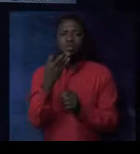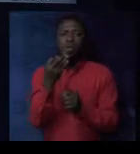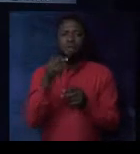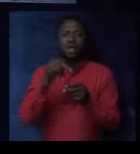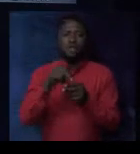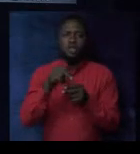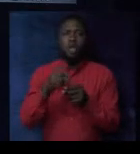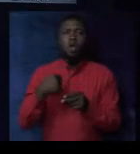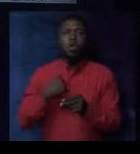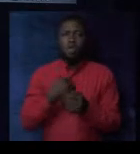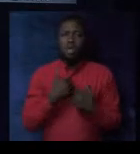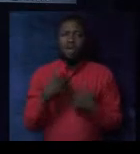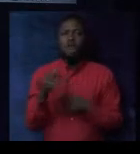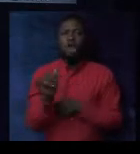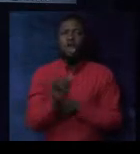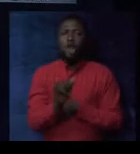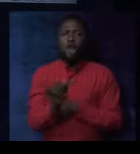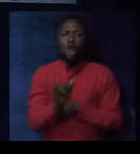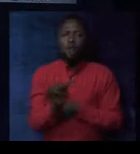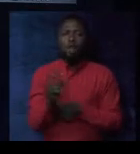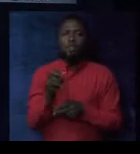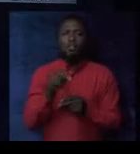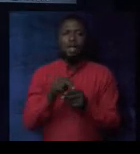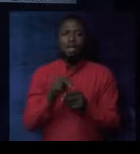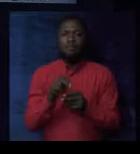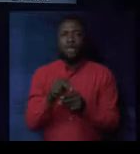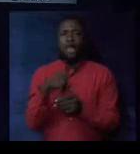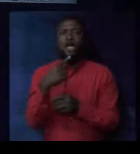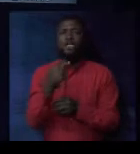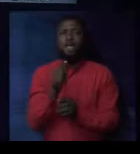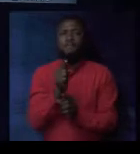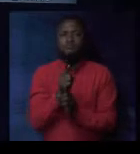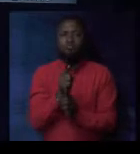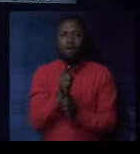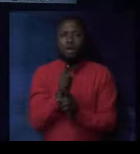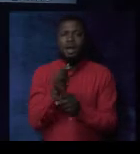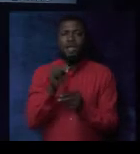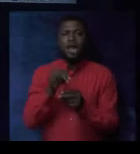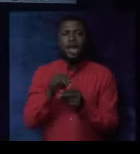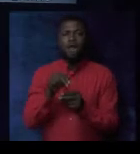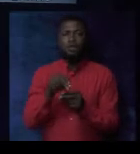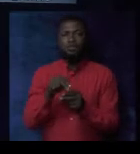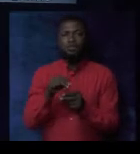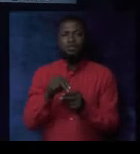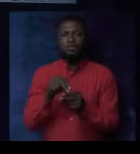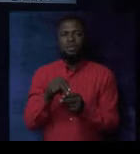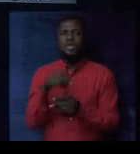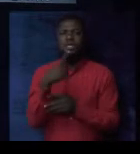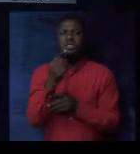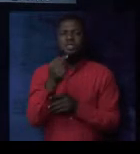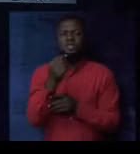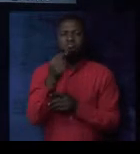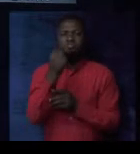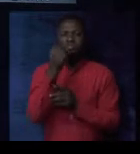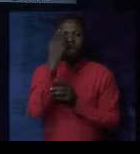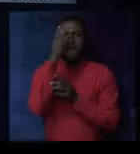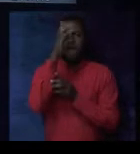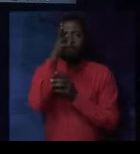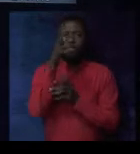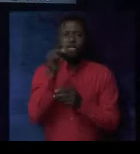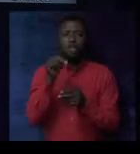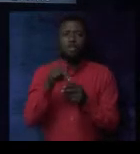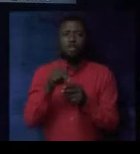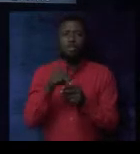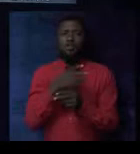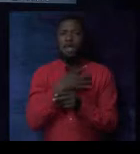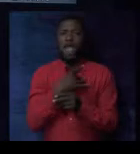of nouns. We have the common nouns, the proper nouns, the abstract